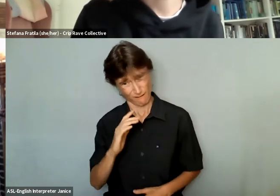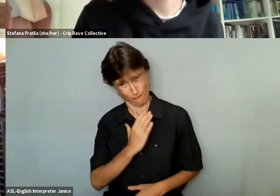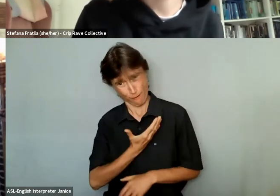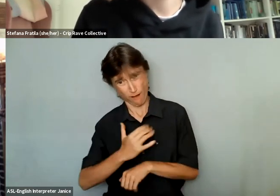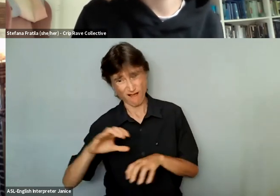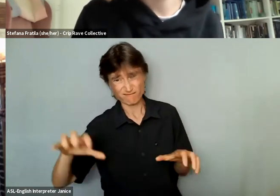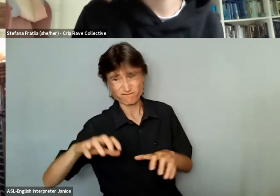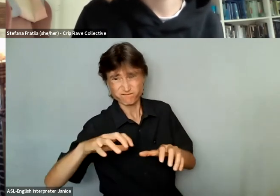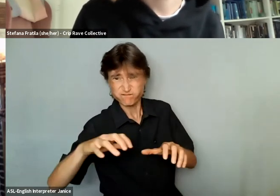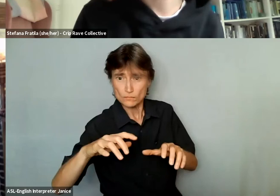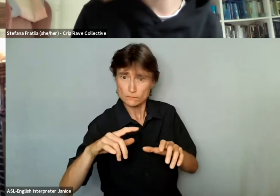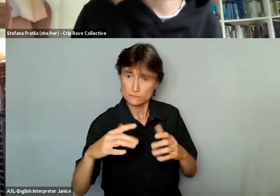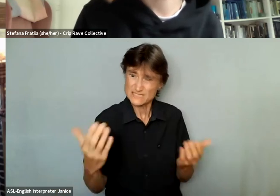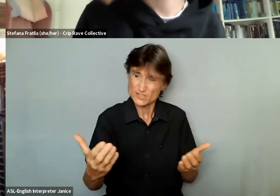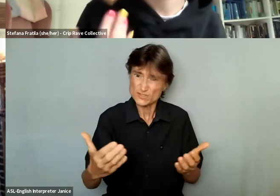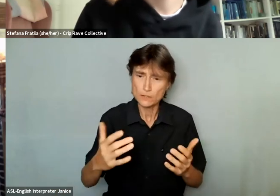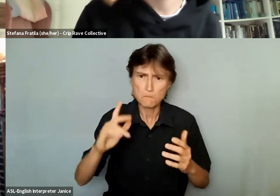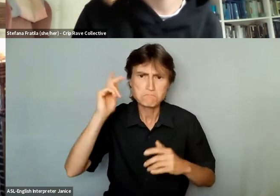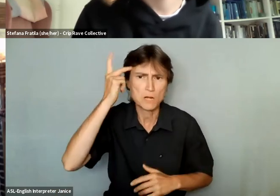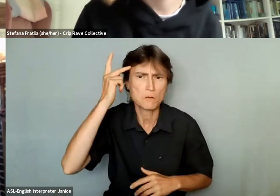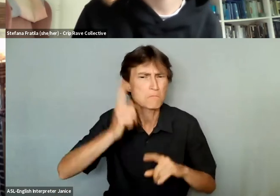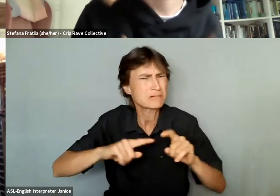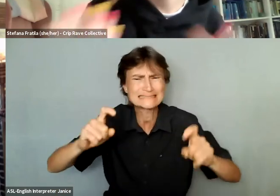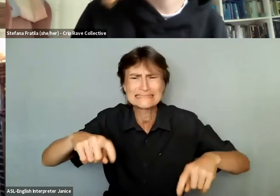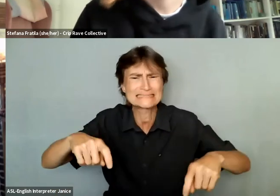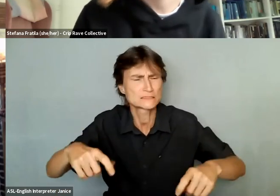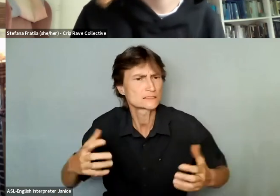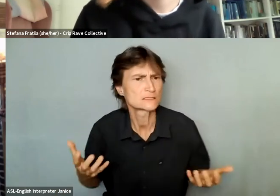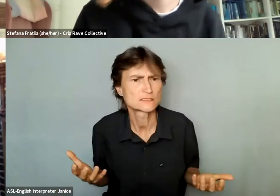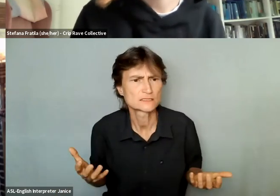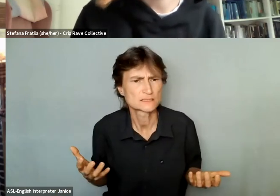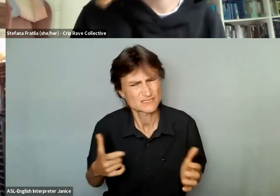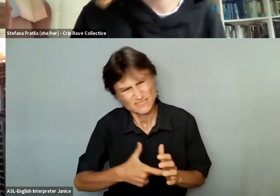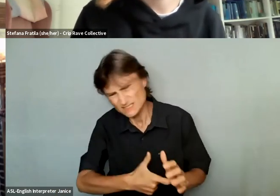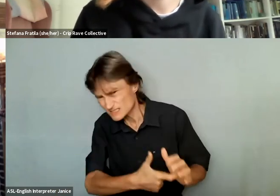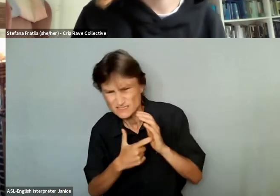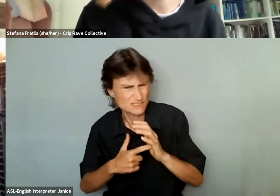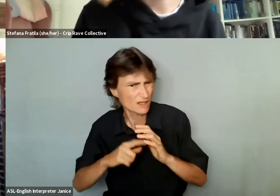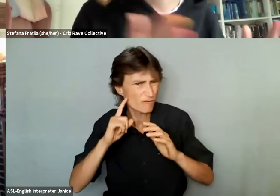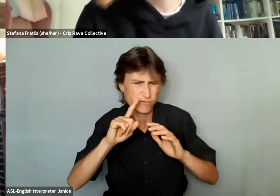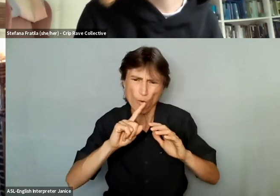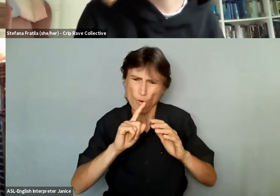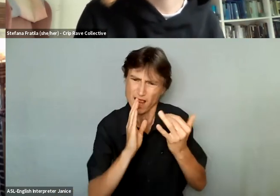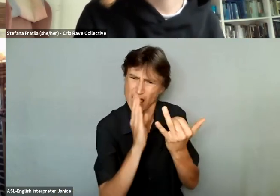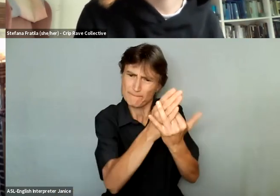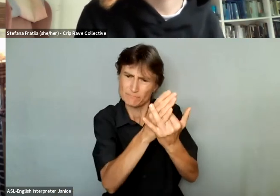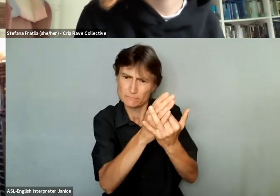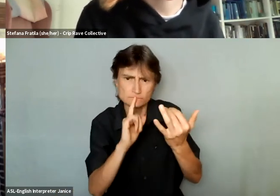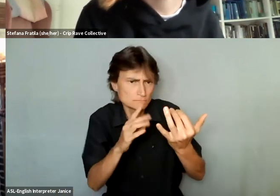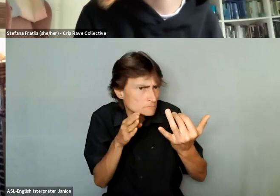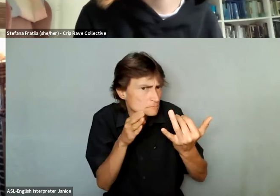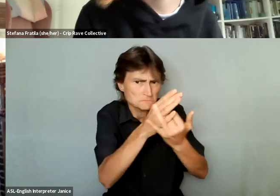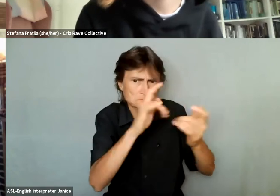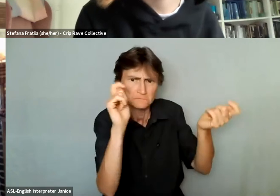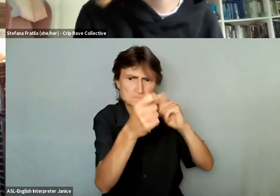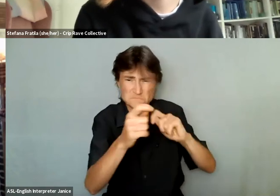also very necessary and coming out of, I think that we're not doing anything